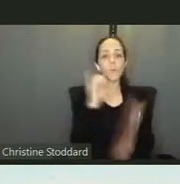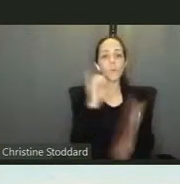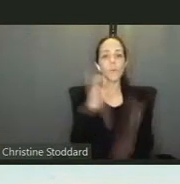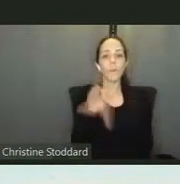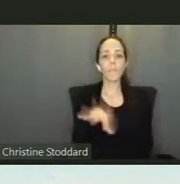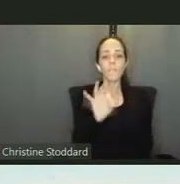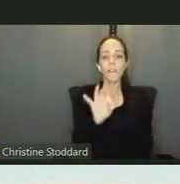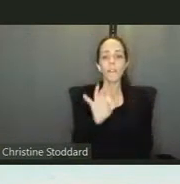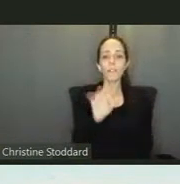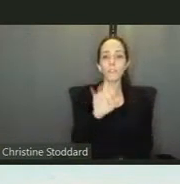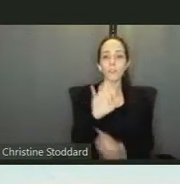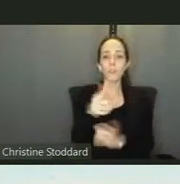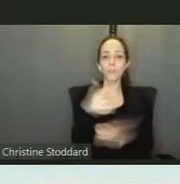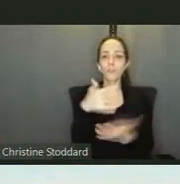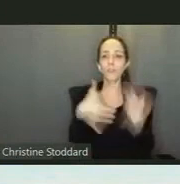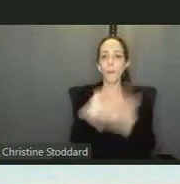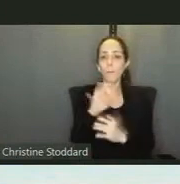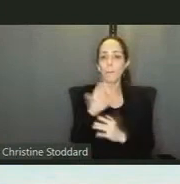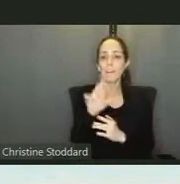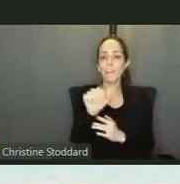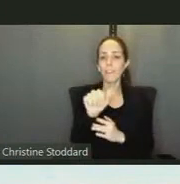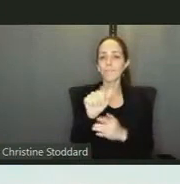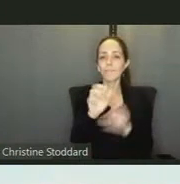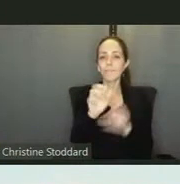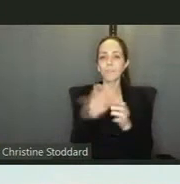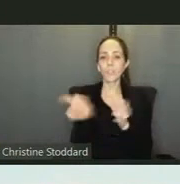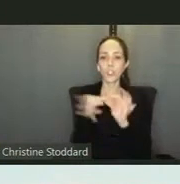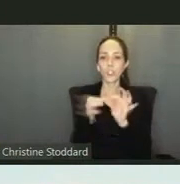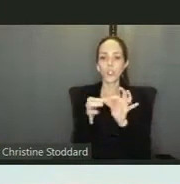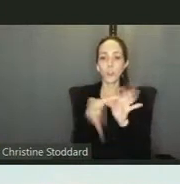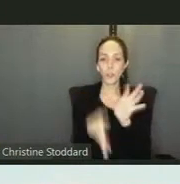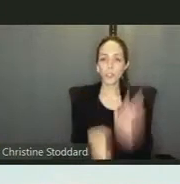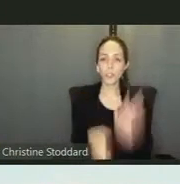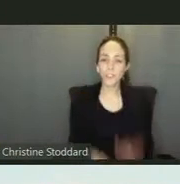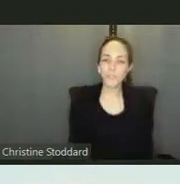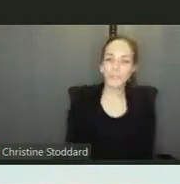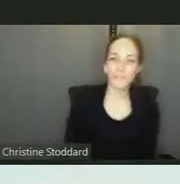site. Next slide, please.